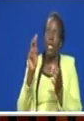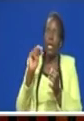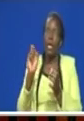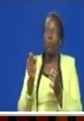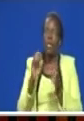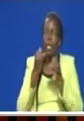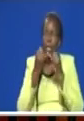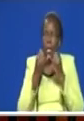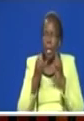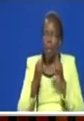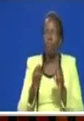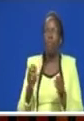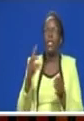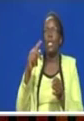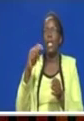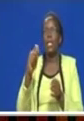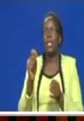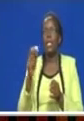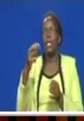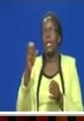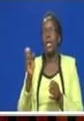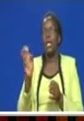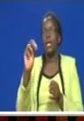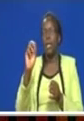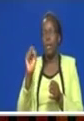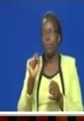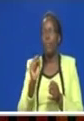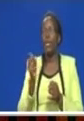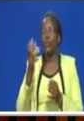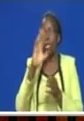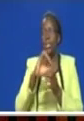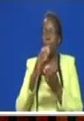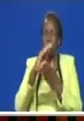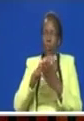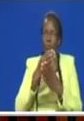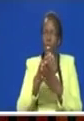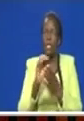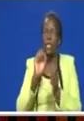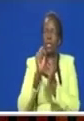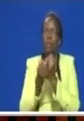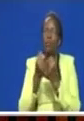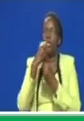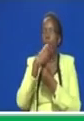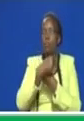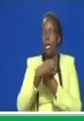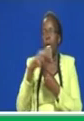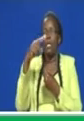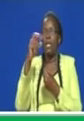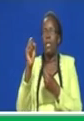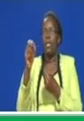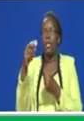theme. So that's the slight difference between theme and subject matter. Then we have another